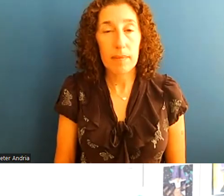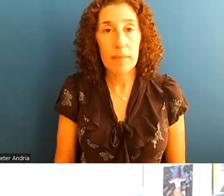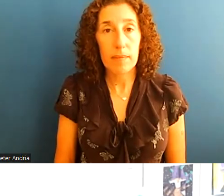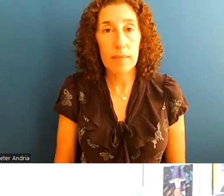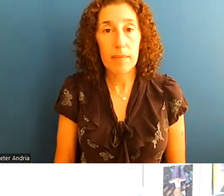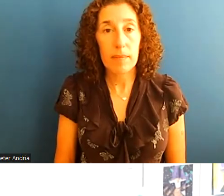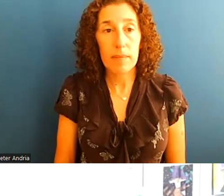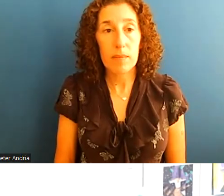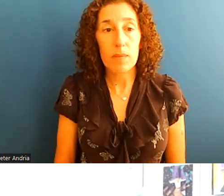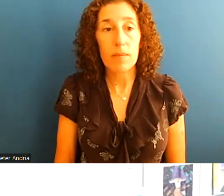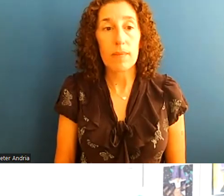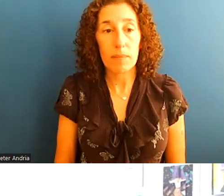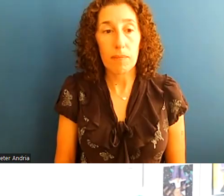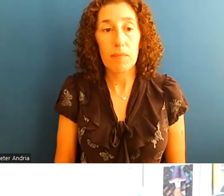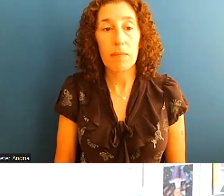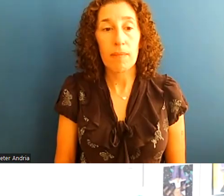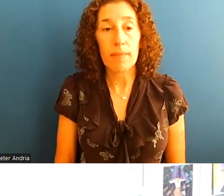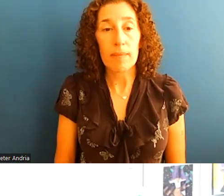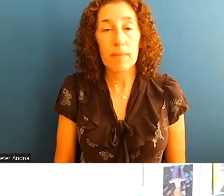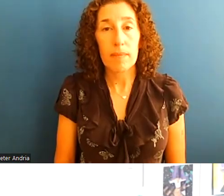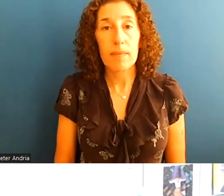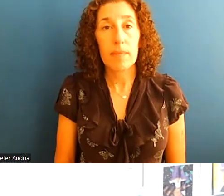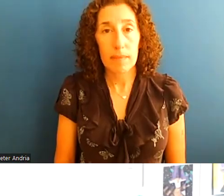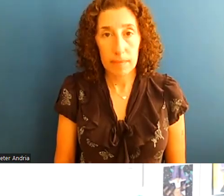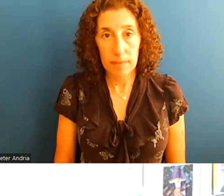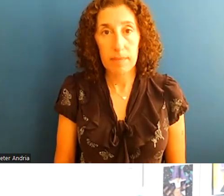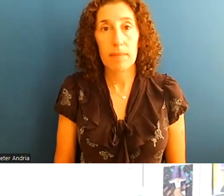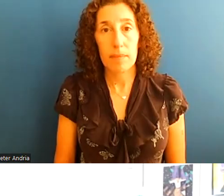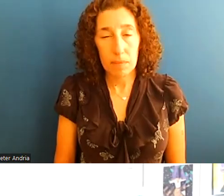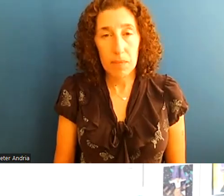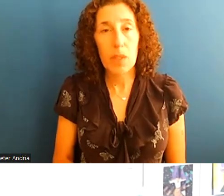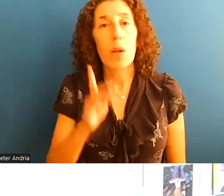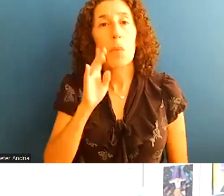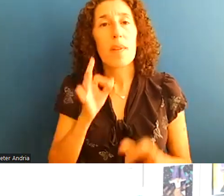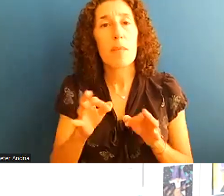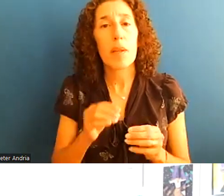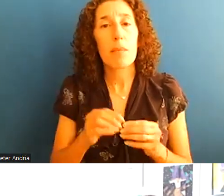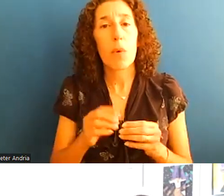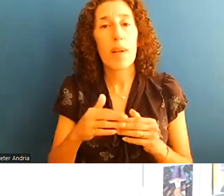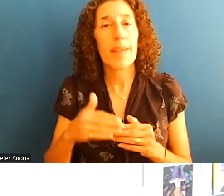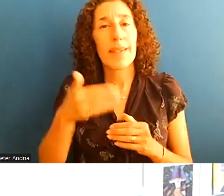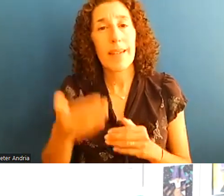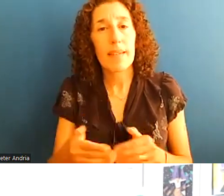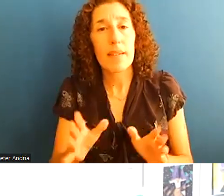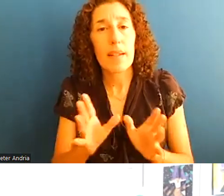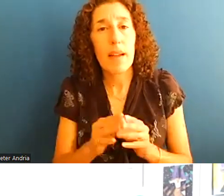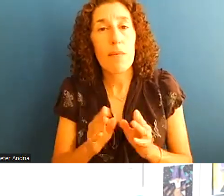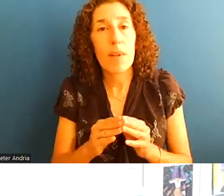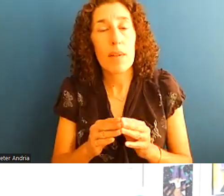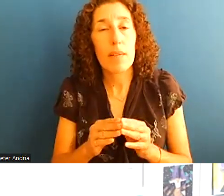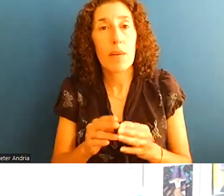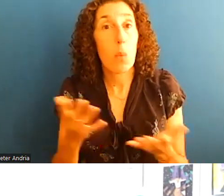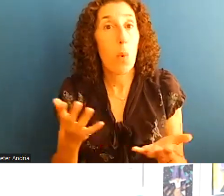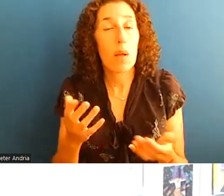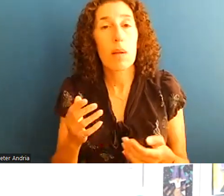in the nation that do this. We're actually going to be presenting on it at the next AVAWI conference. But our